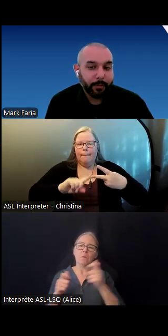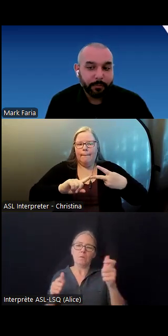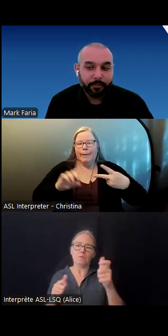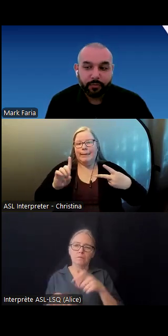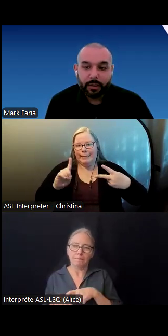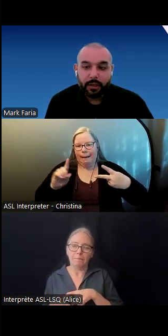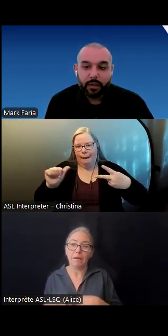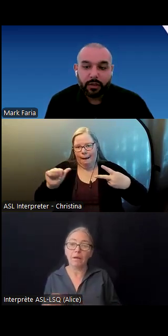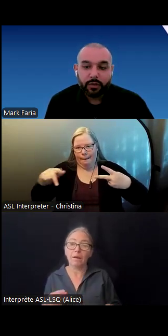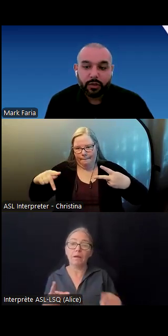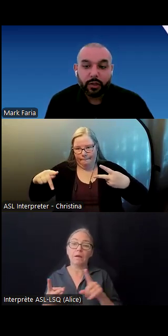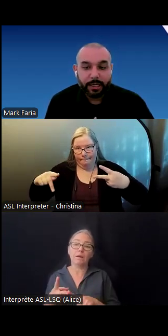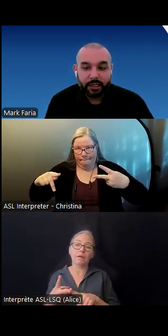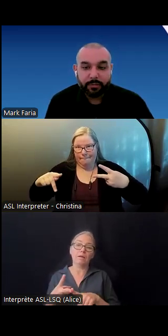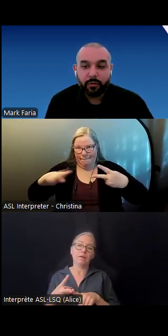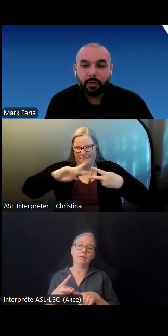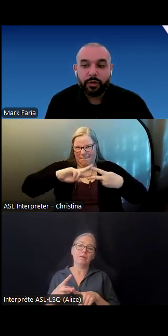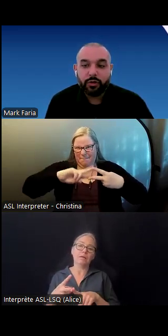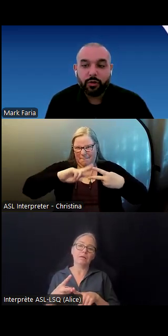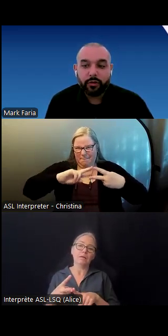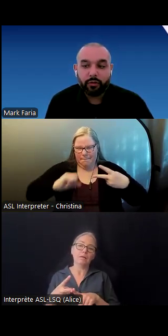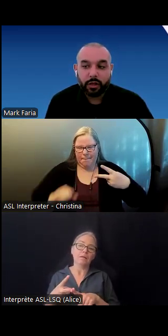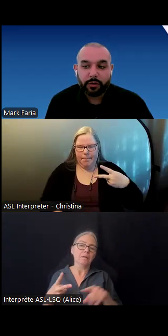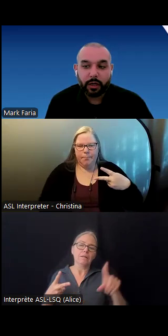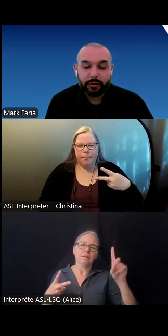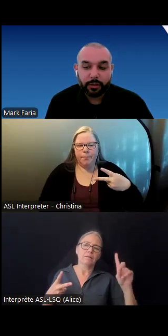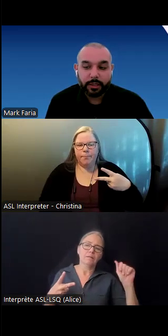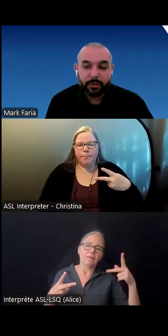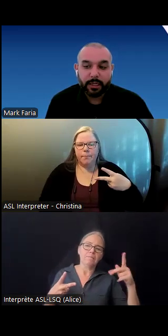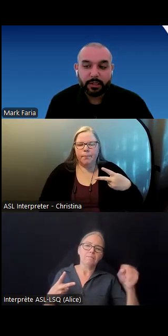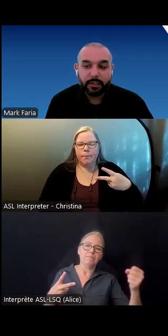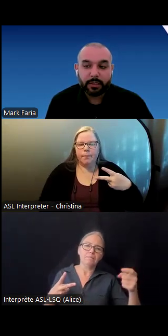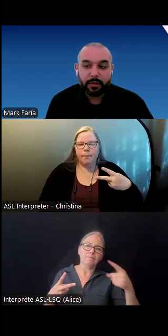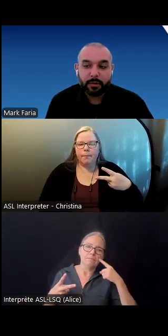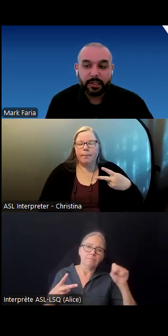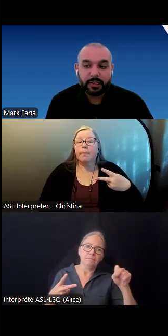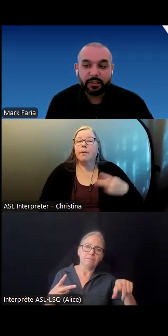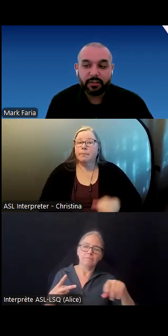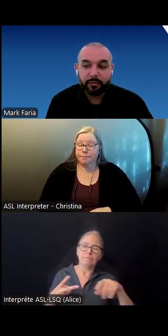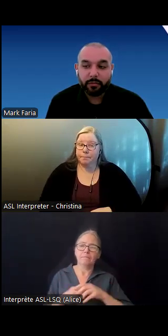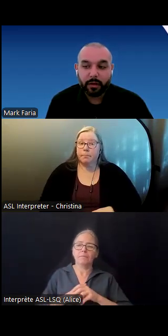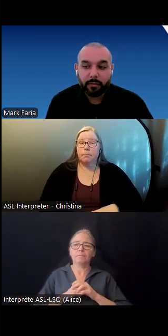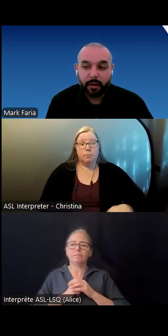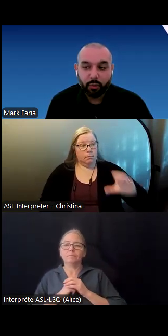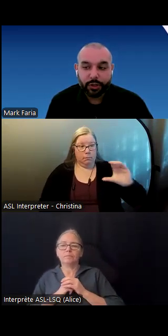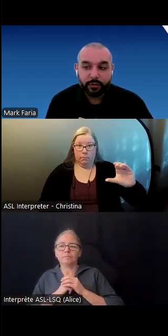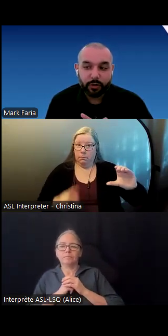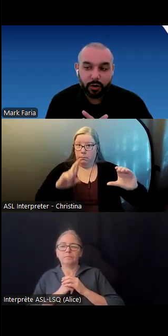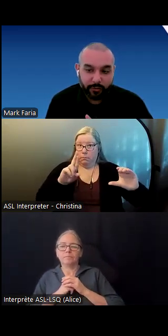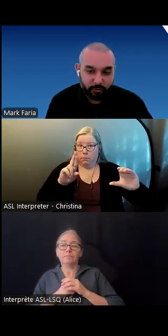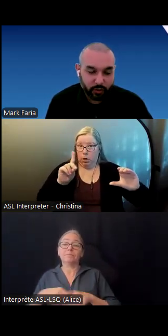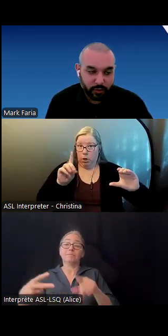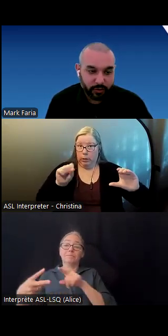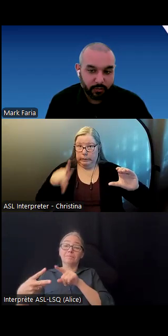DAP. So like I said before, when you do a withdrawal out of an RDSP, it's going to consist of a portion of